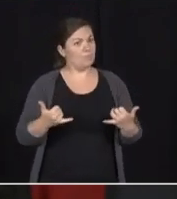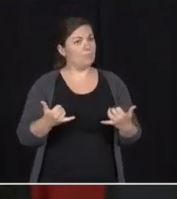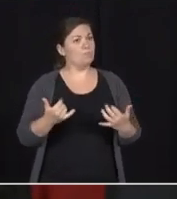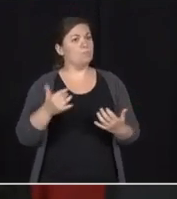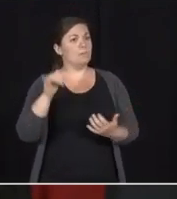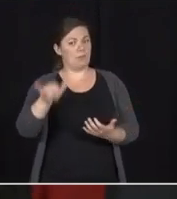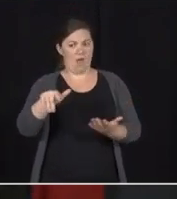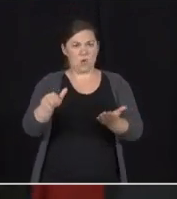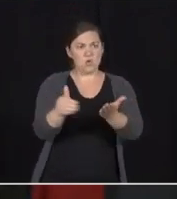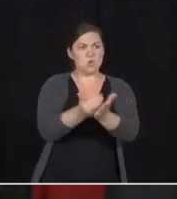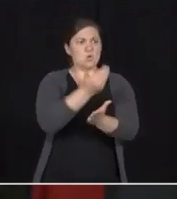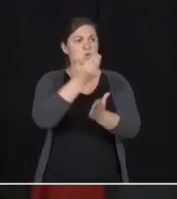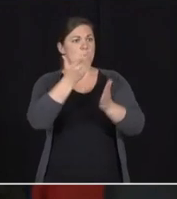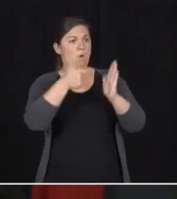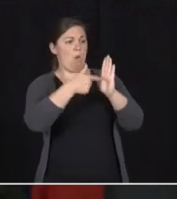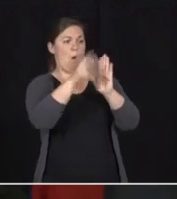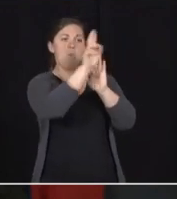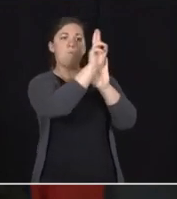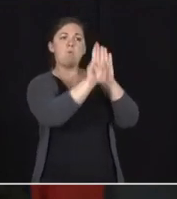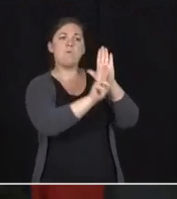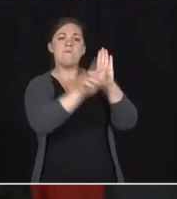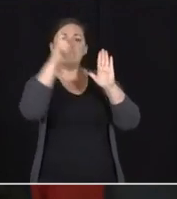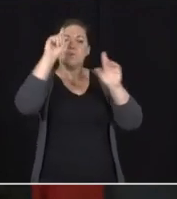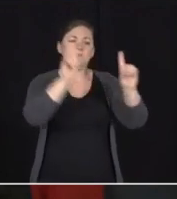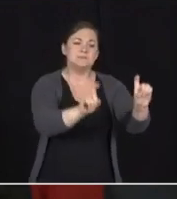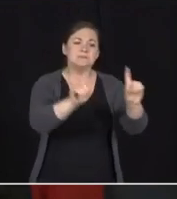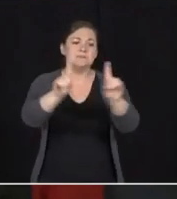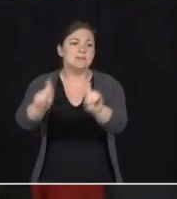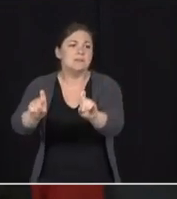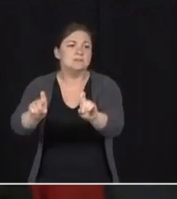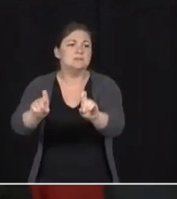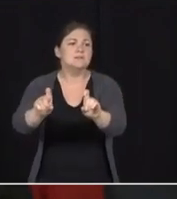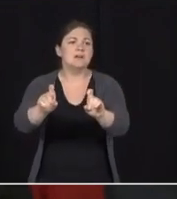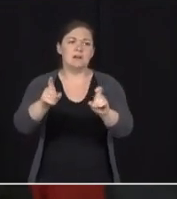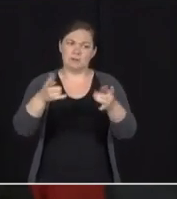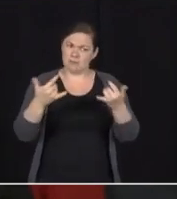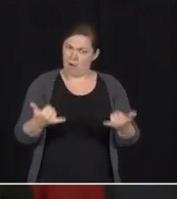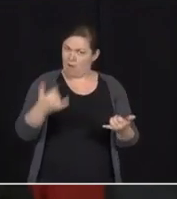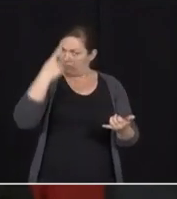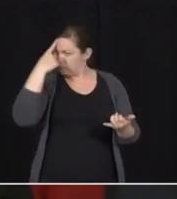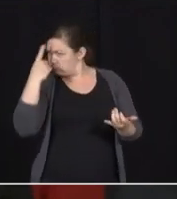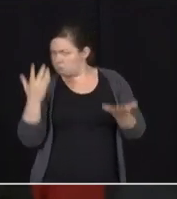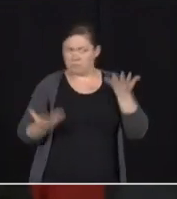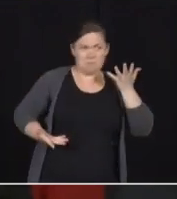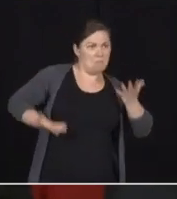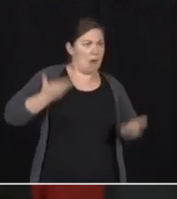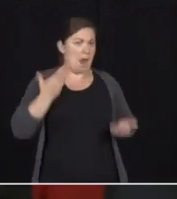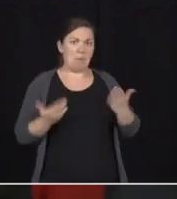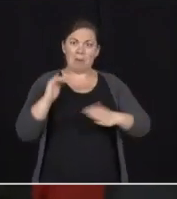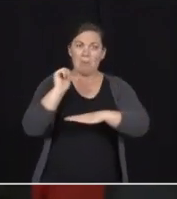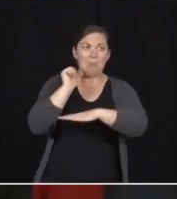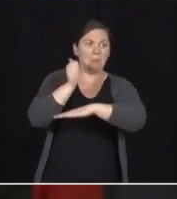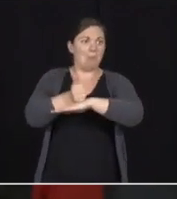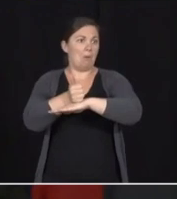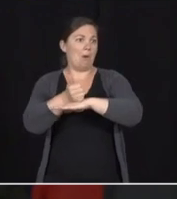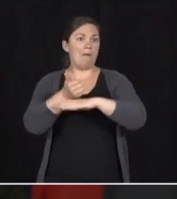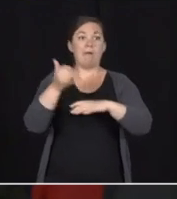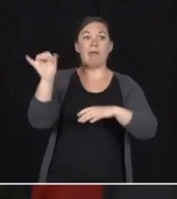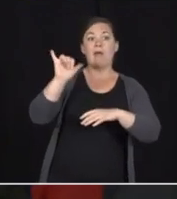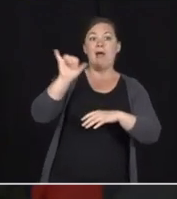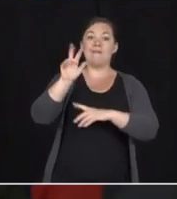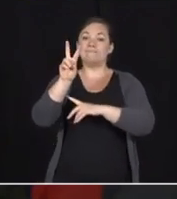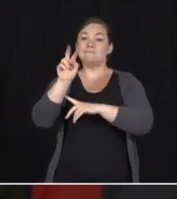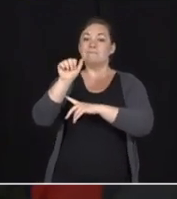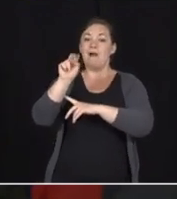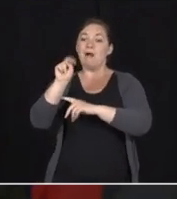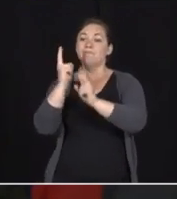are you also going to expand and expedite in some way drive-through testing in an attempt to get more people in there as well? Maybe they may